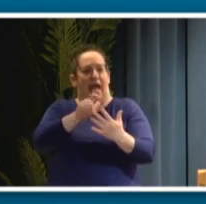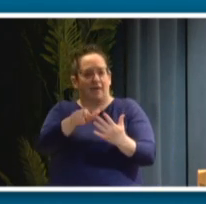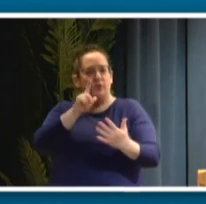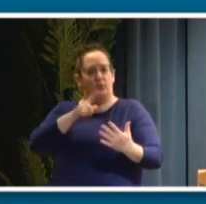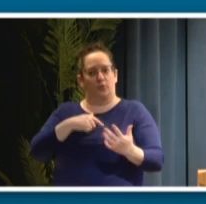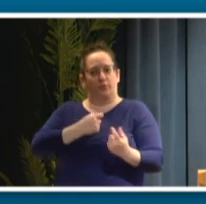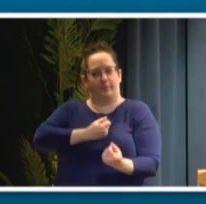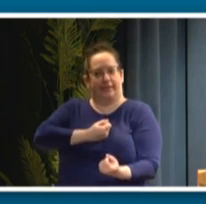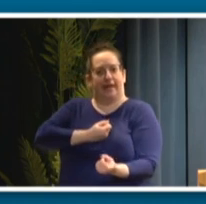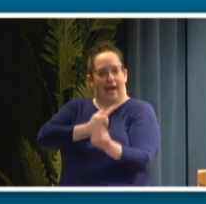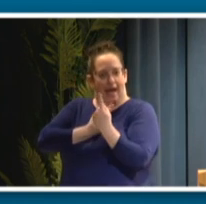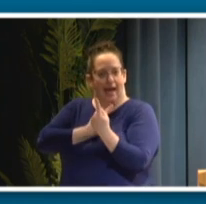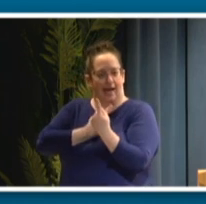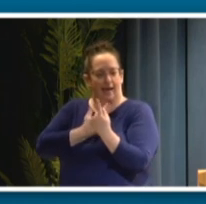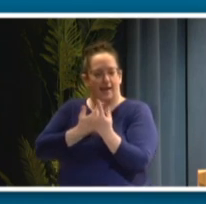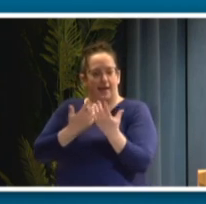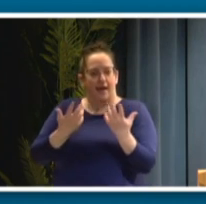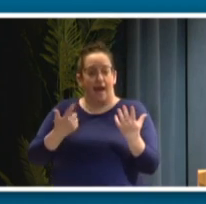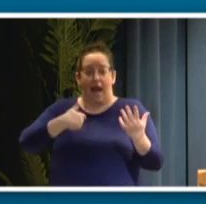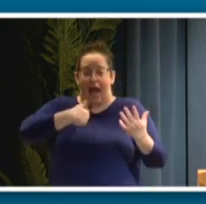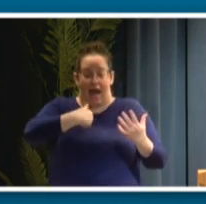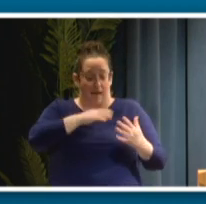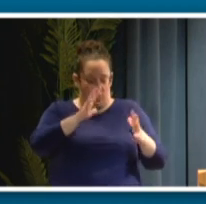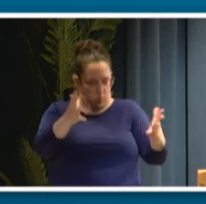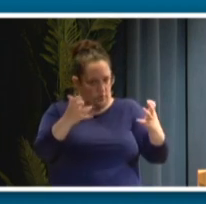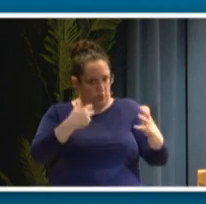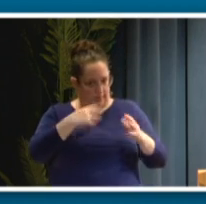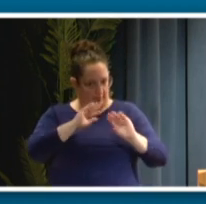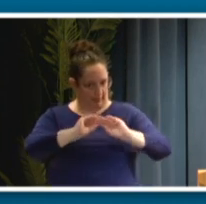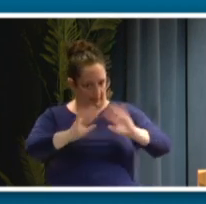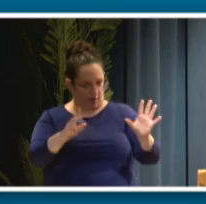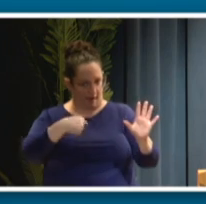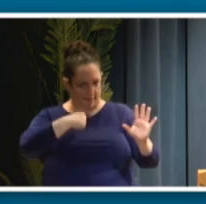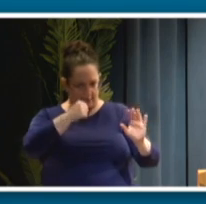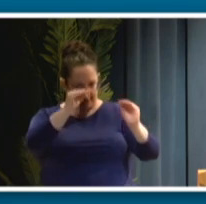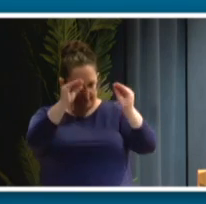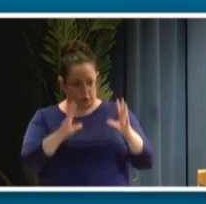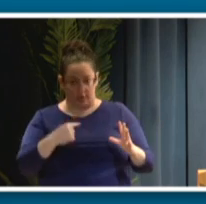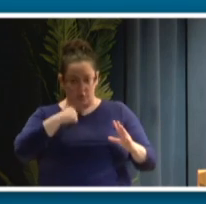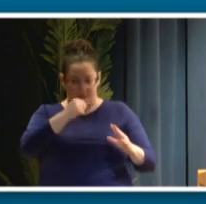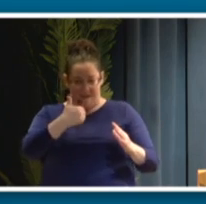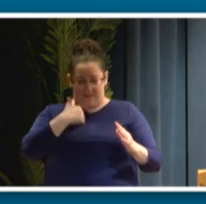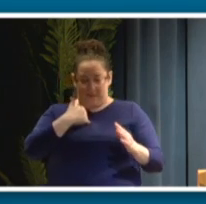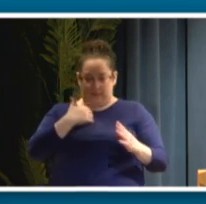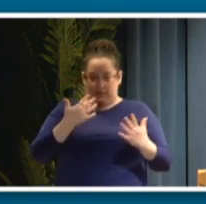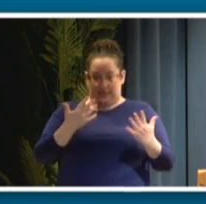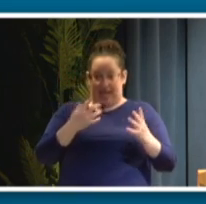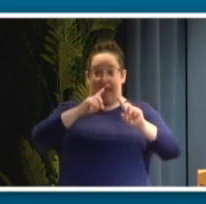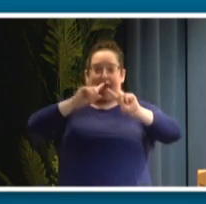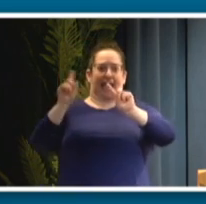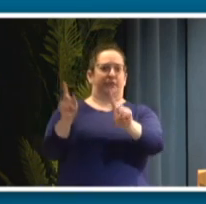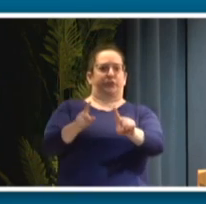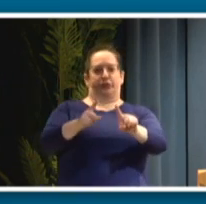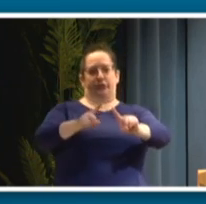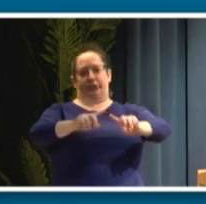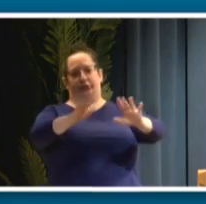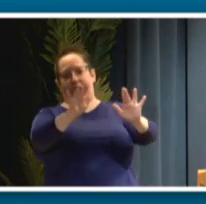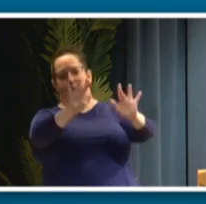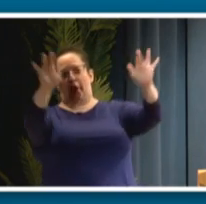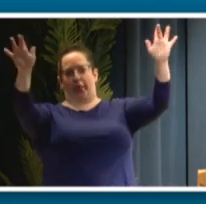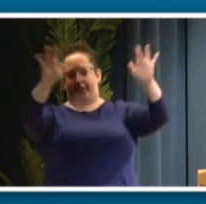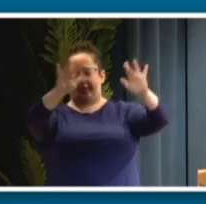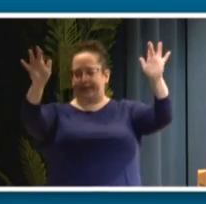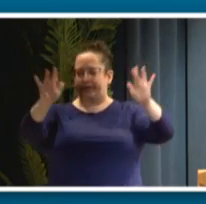I say that to say, first and foremost, I'm not a teacher, so I'm very respectful of the fact that I don't have the answer here because I'm not in that classroom and I don't know,